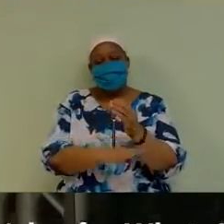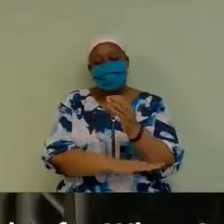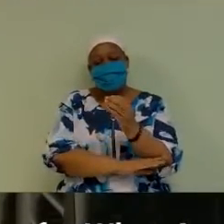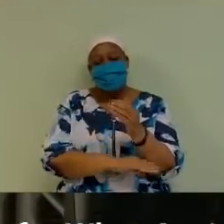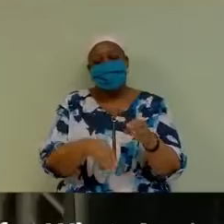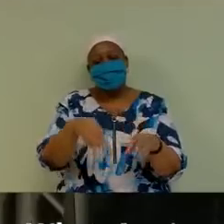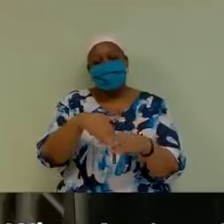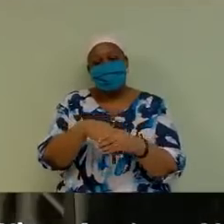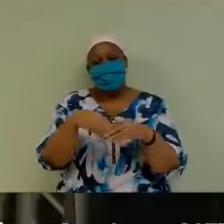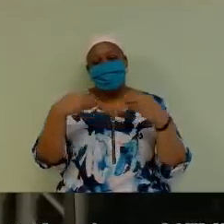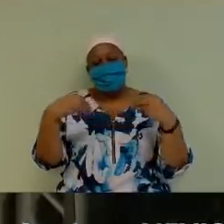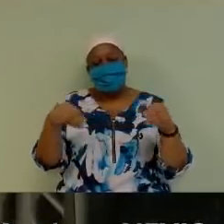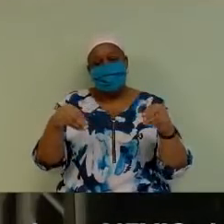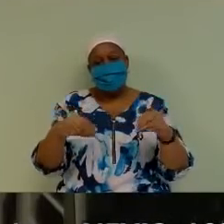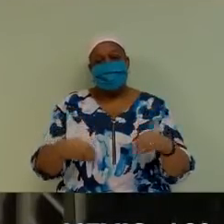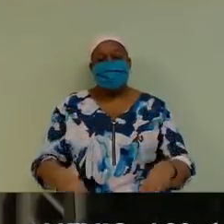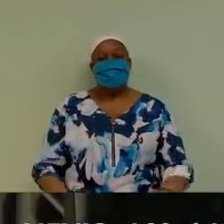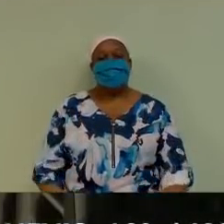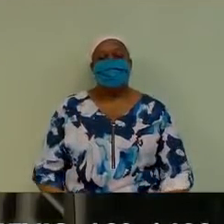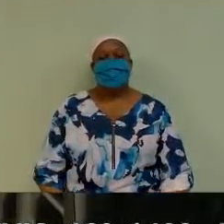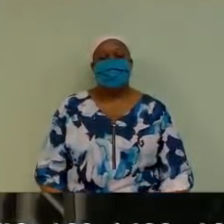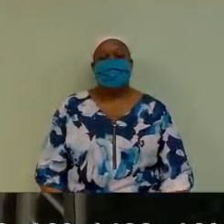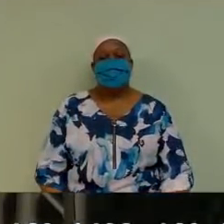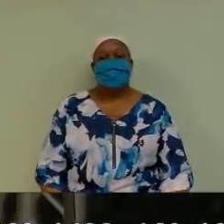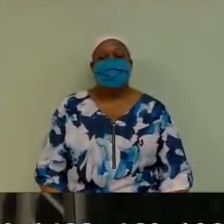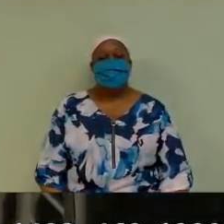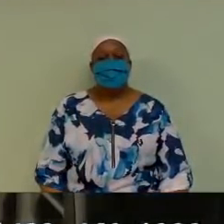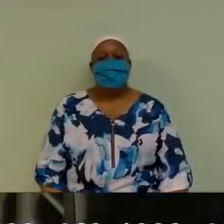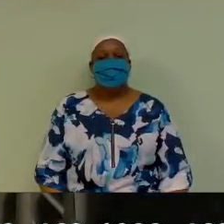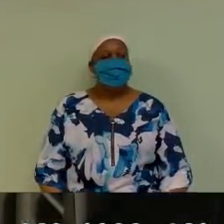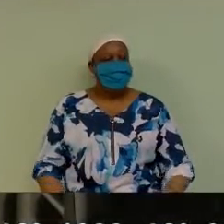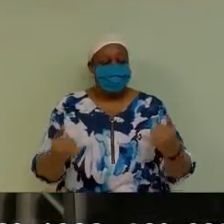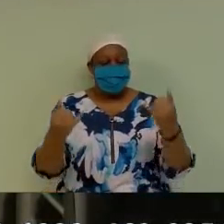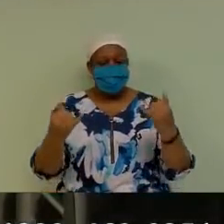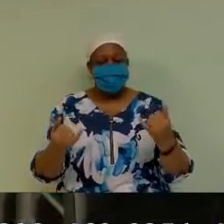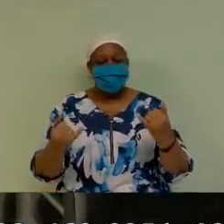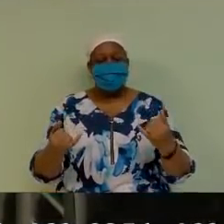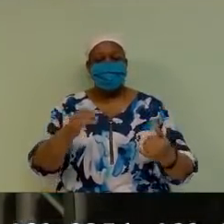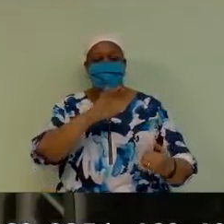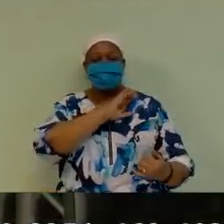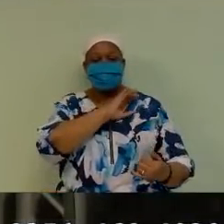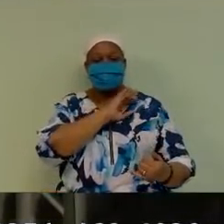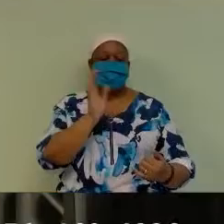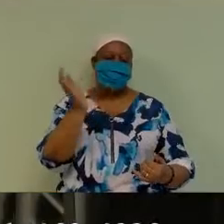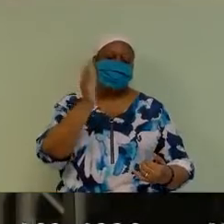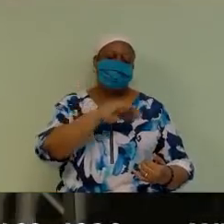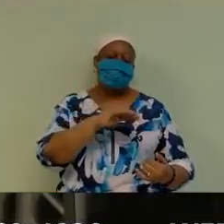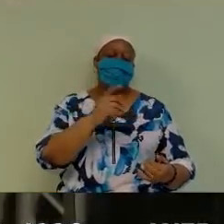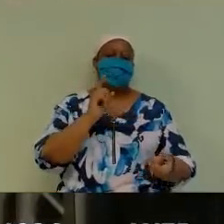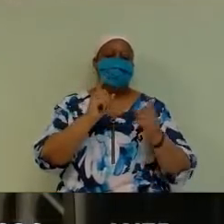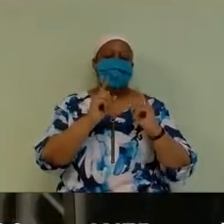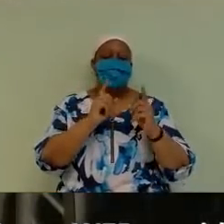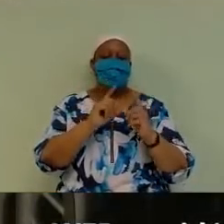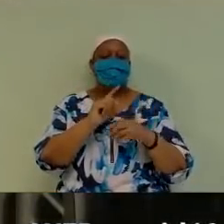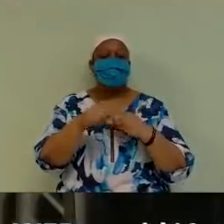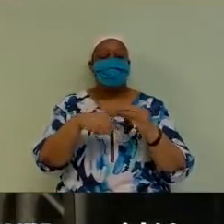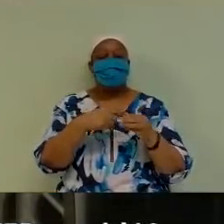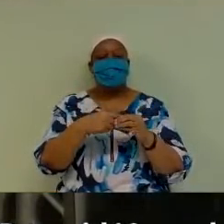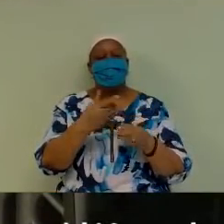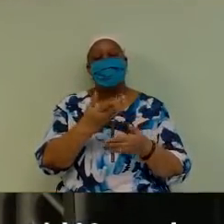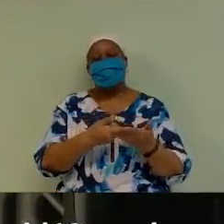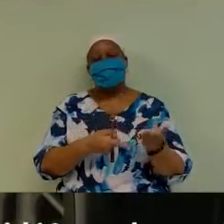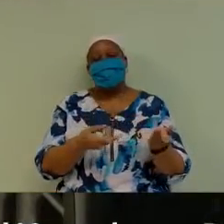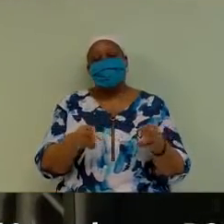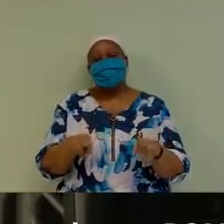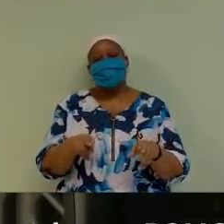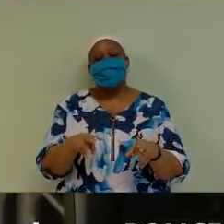supermarkets. I now invite Superintendent Cromwell Henry, Divisional Commander for